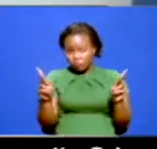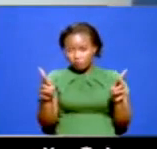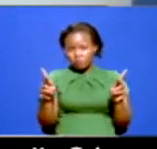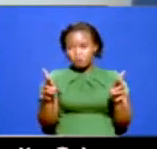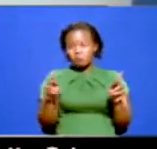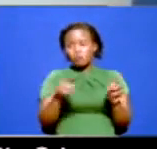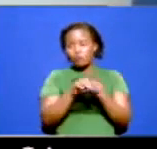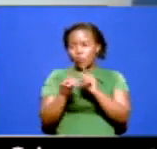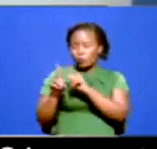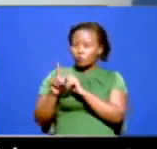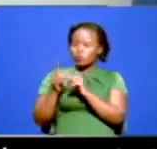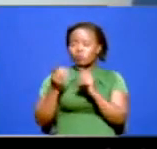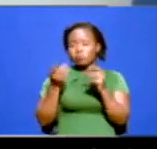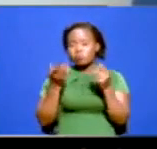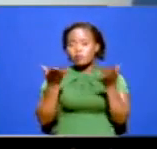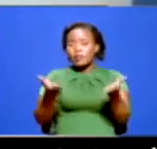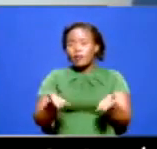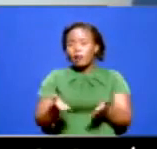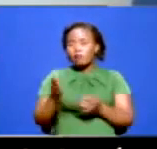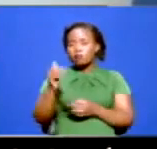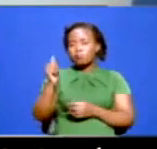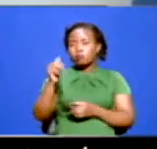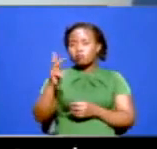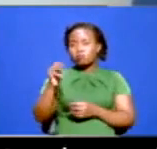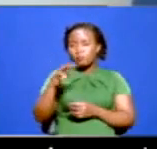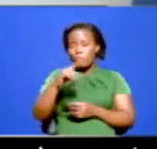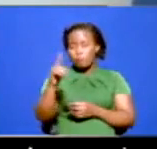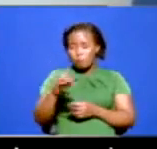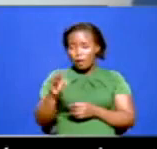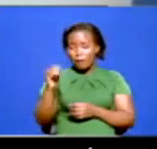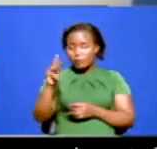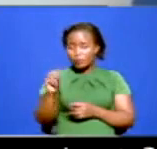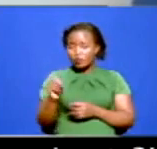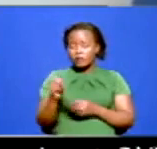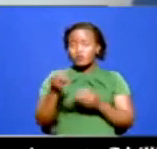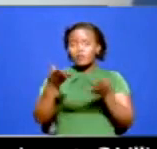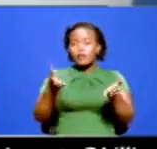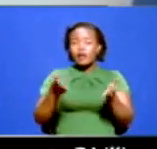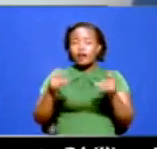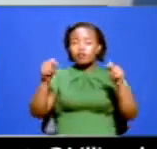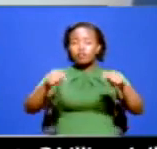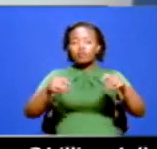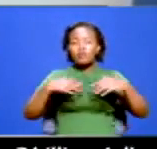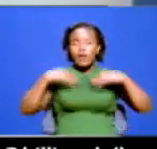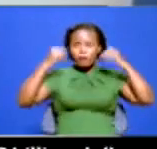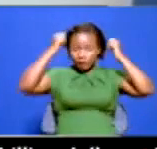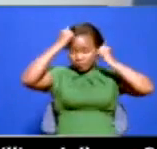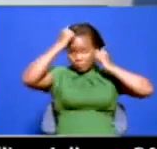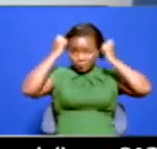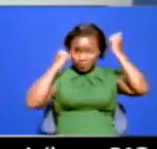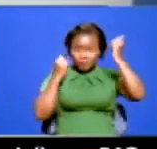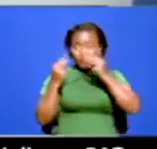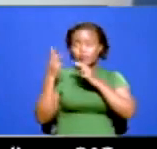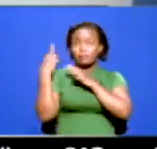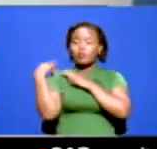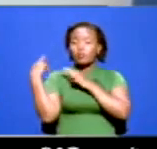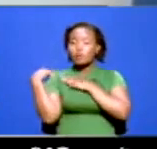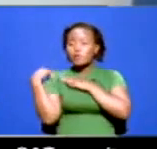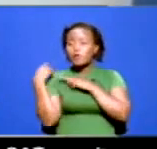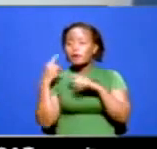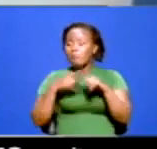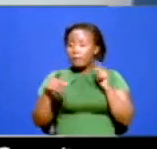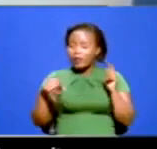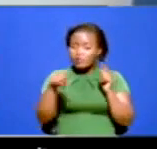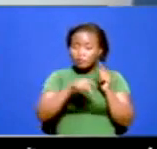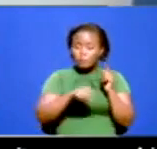To the extent that AMISOM today is majorly a military force. But what you need now is to